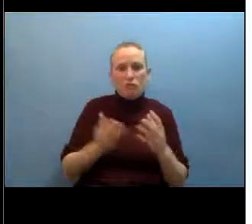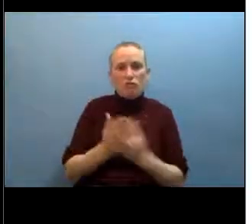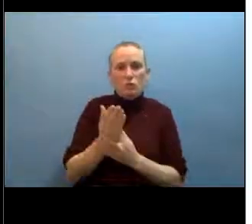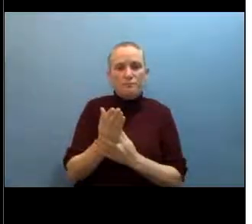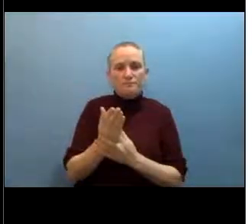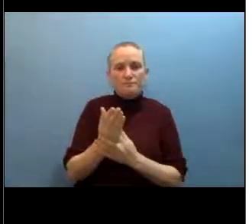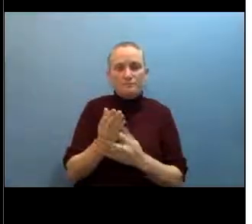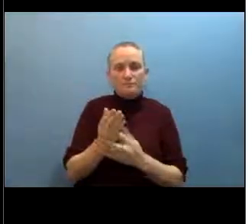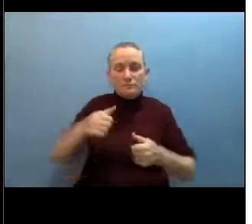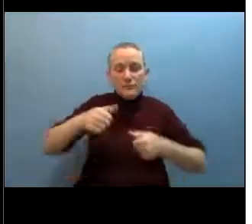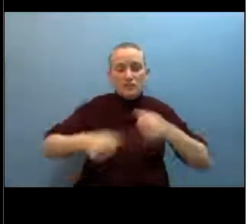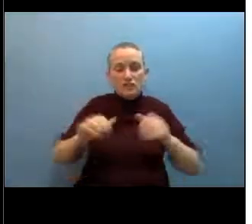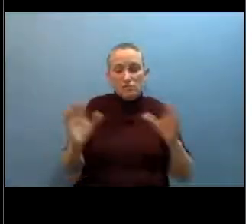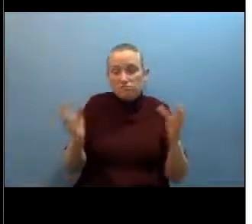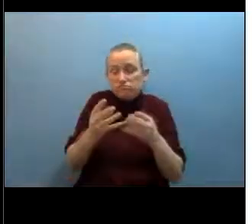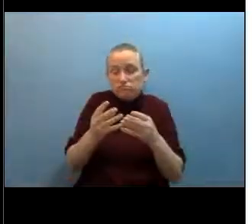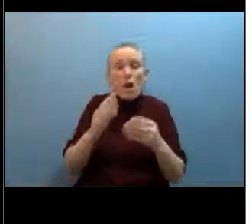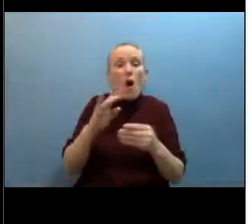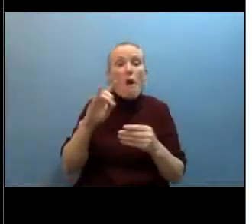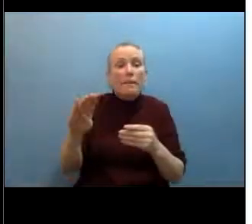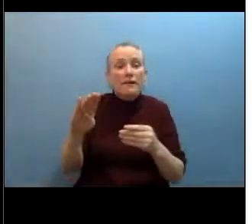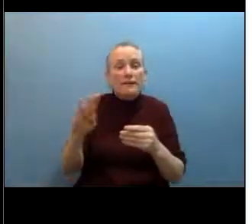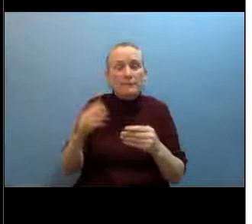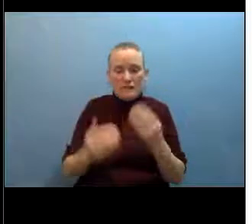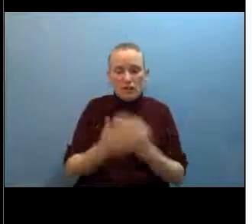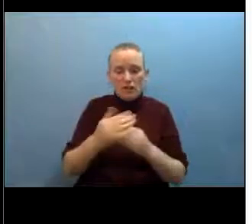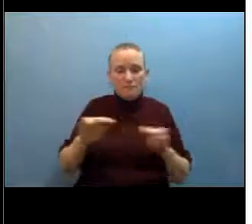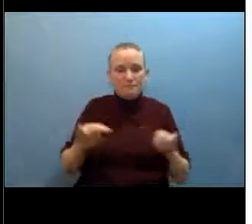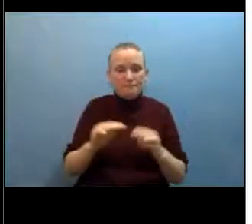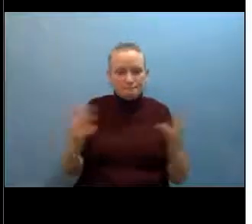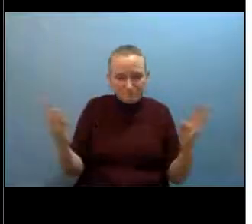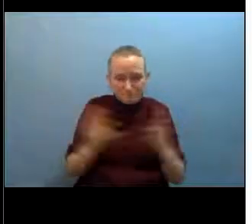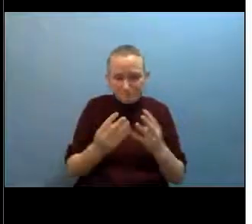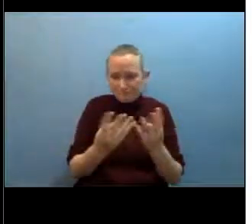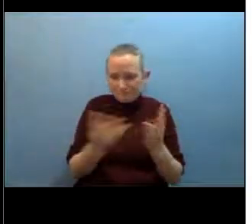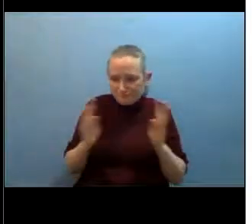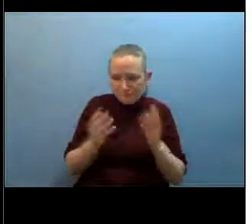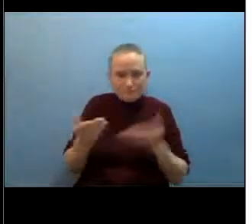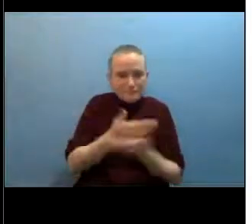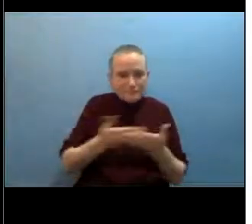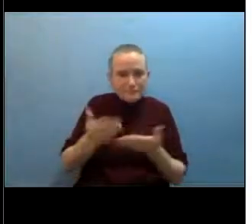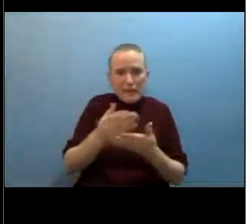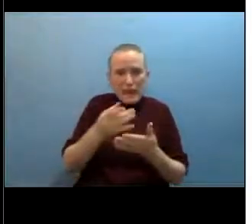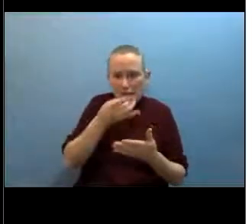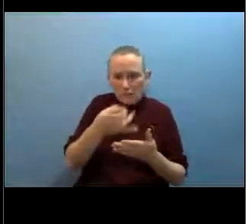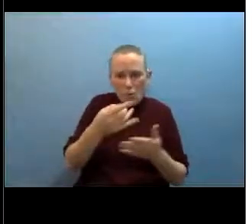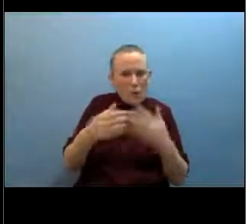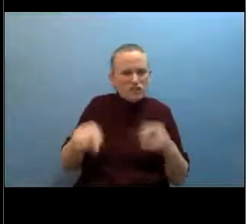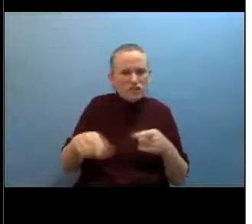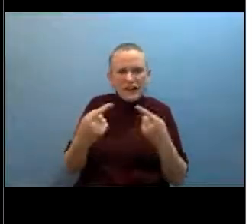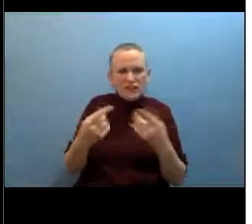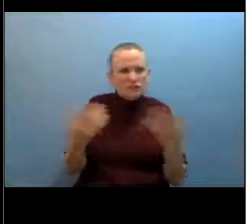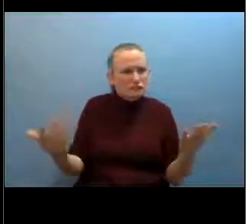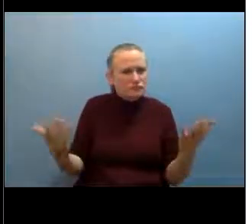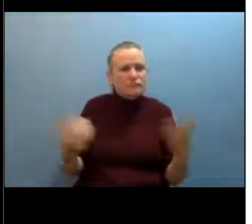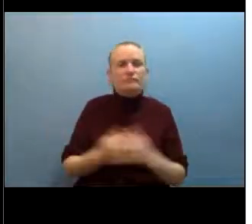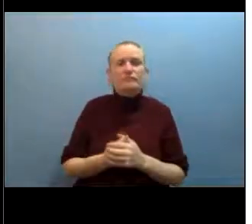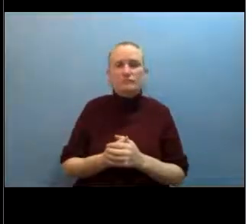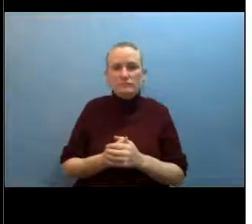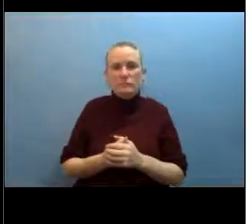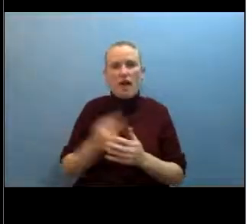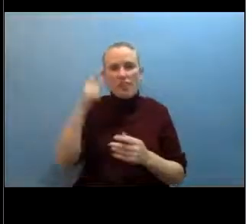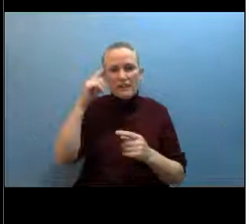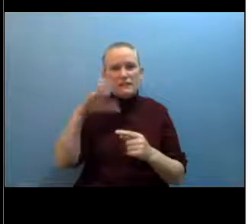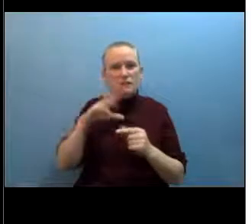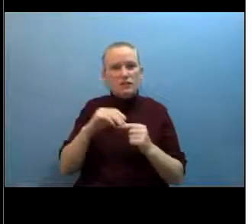young people coming to Jigsaw hubs, and what were the challenges that they were presented with. So I think it's particularly important because there's a